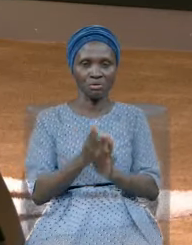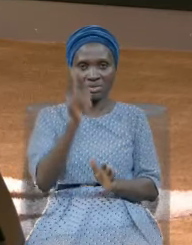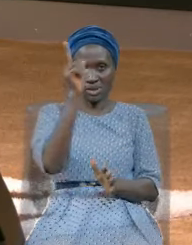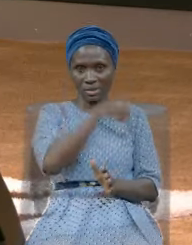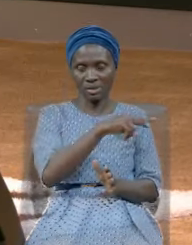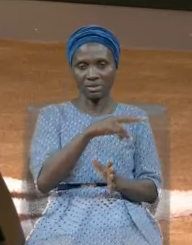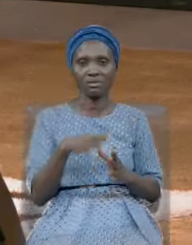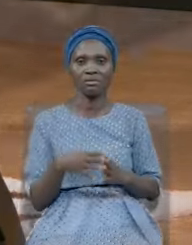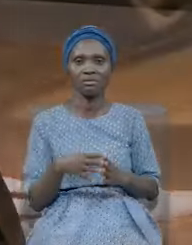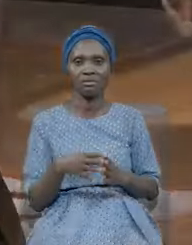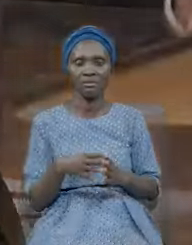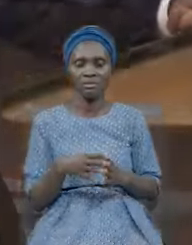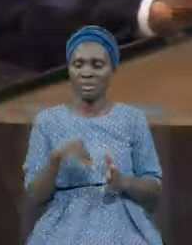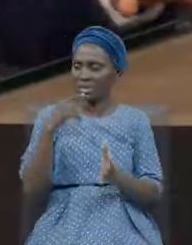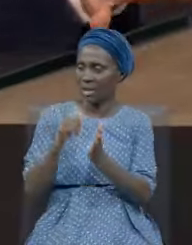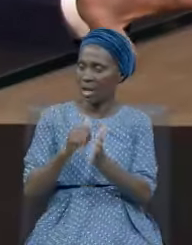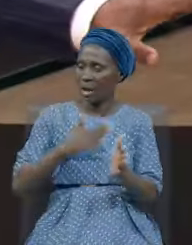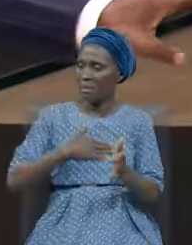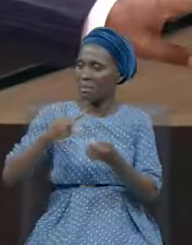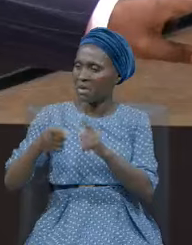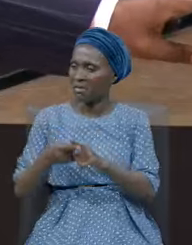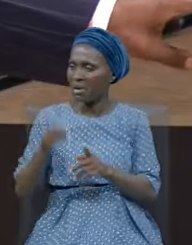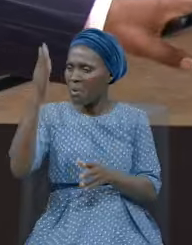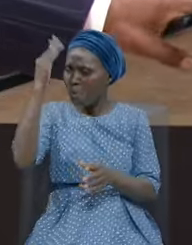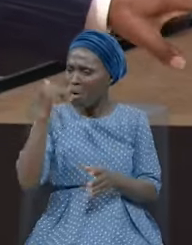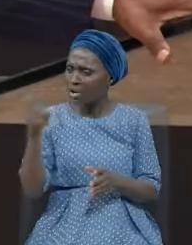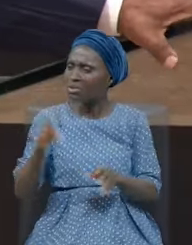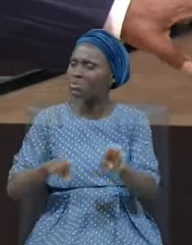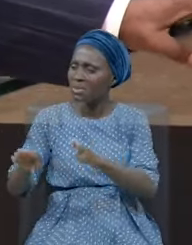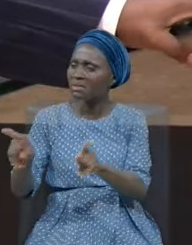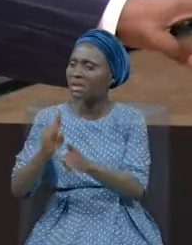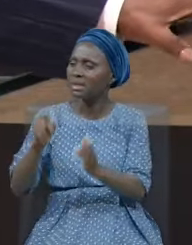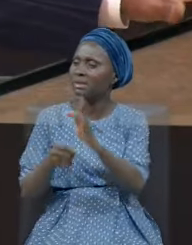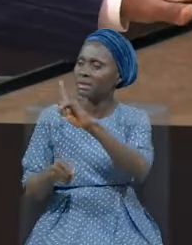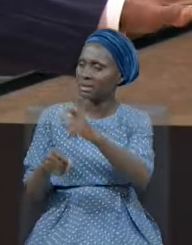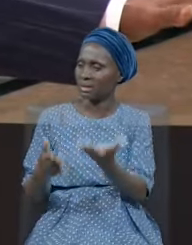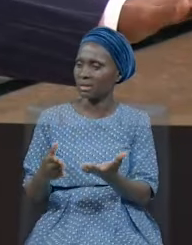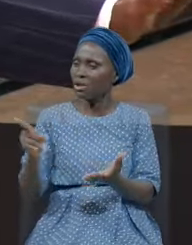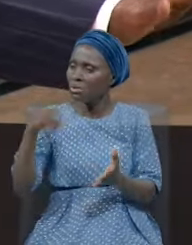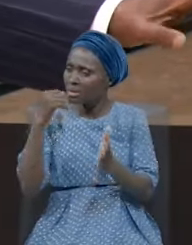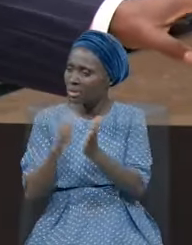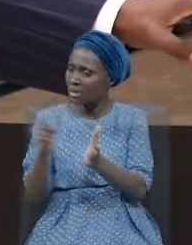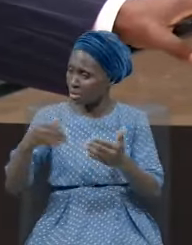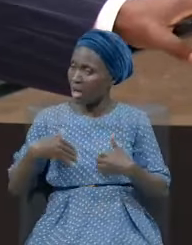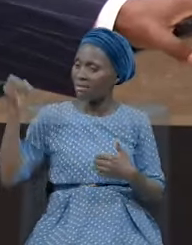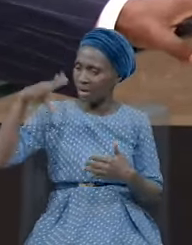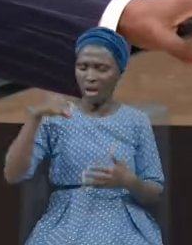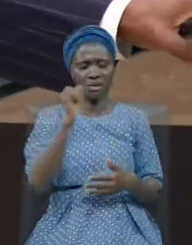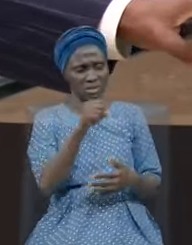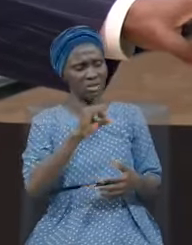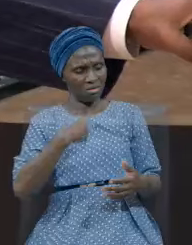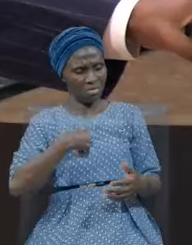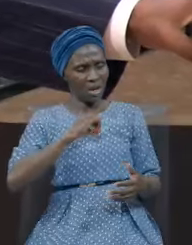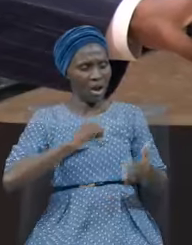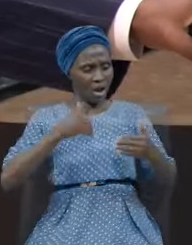friend, why are you doing this? Why are you acting like this? You profess to have grace. Yes, I have grace.